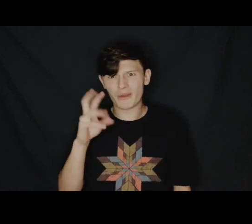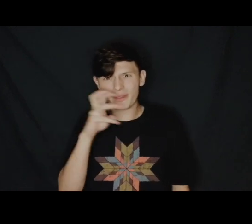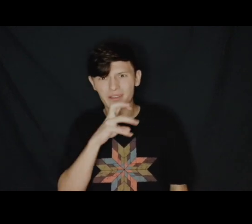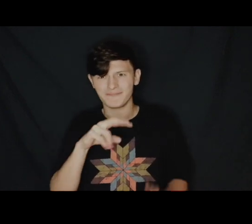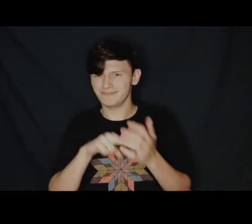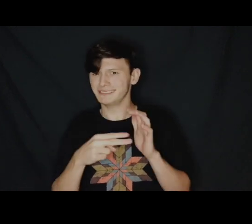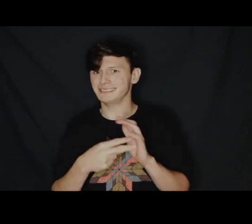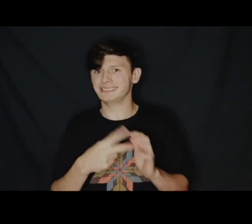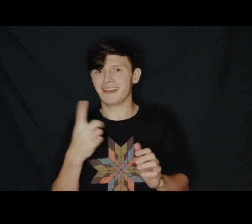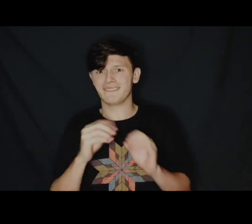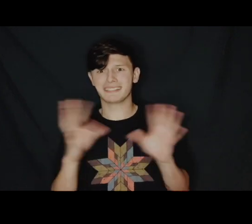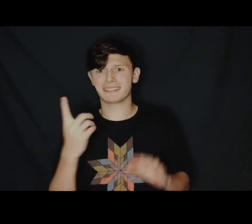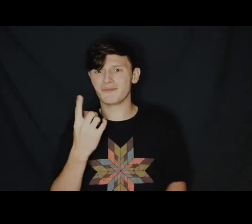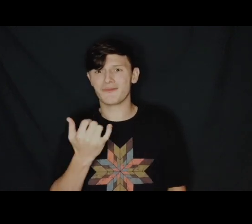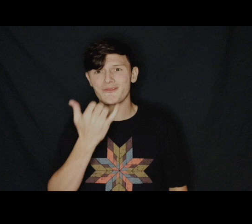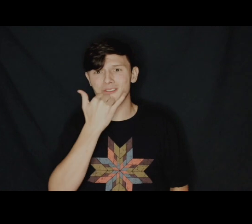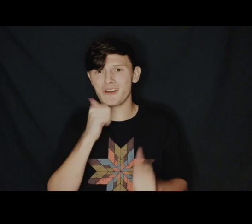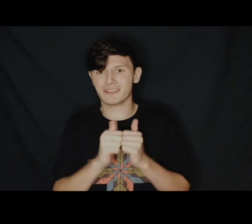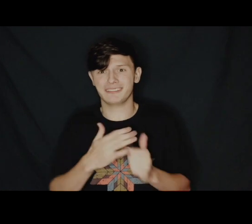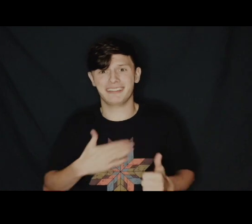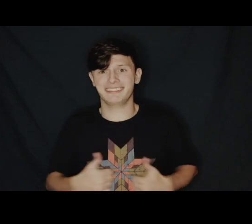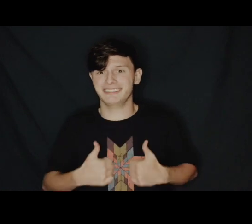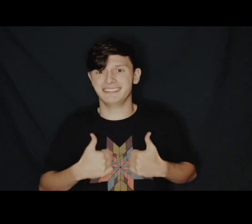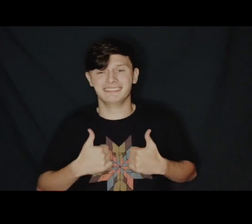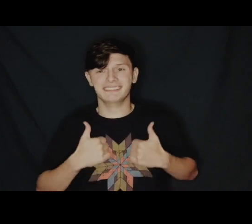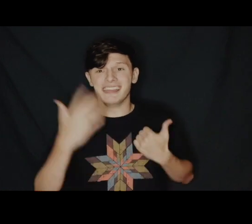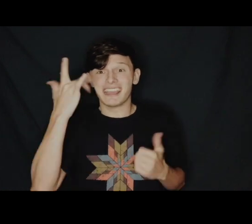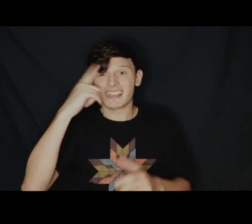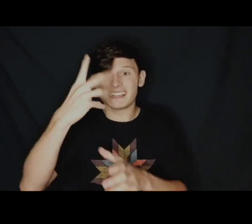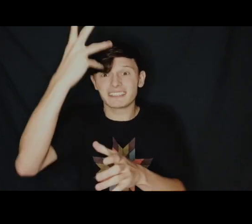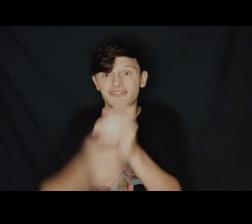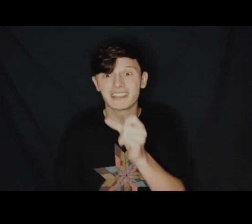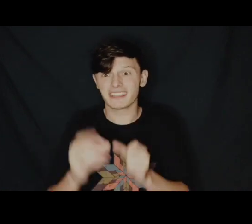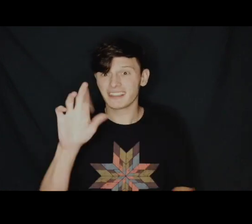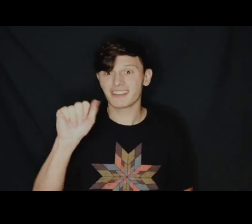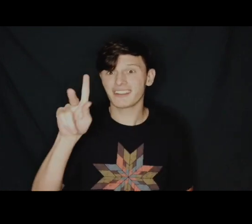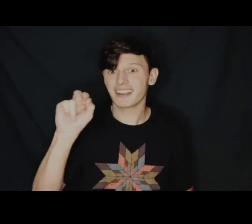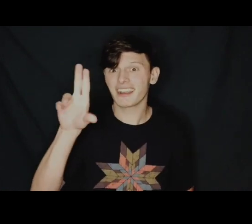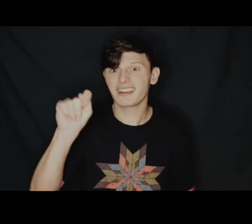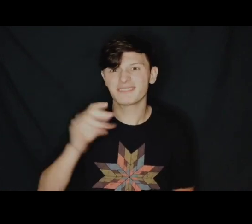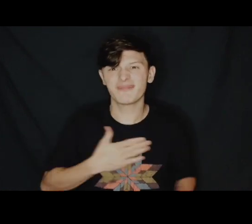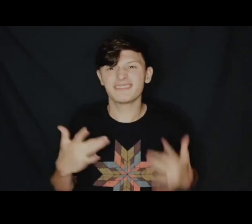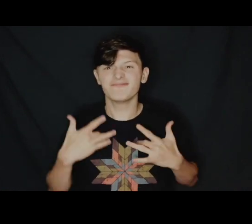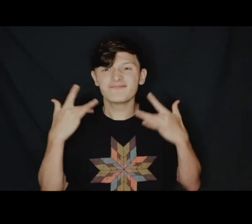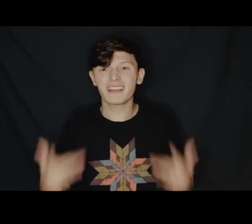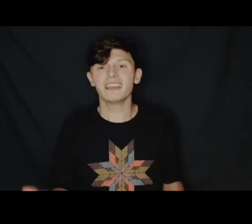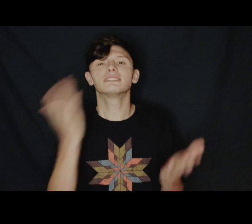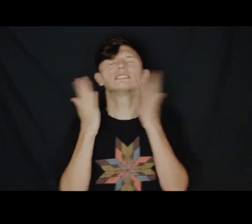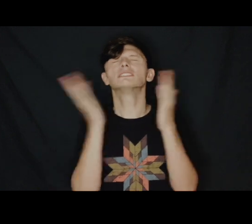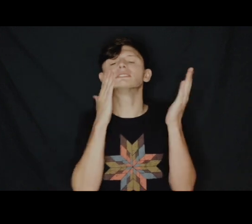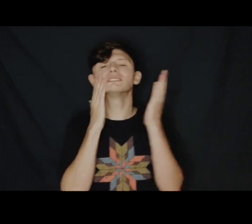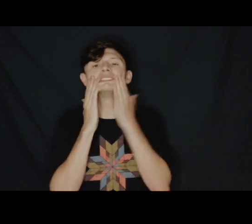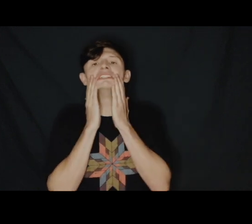super strange, my life would be in utter disarray, 'cause freaking out is my